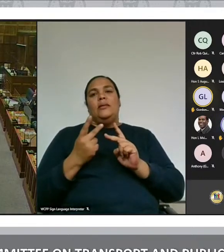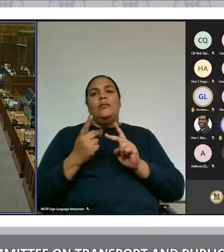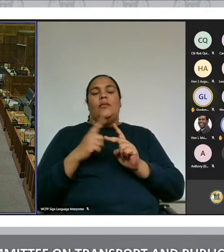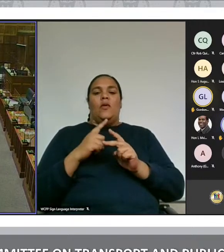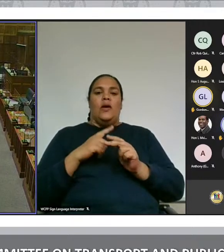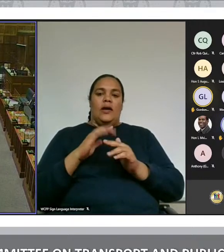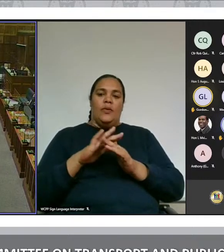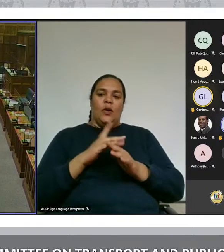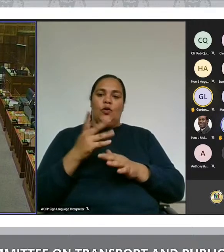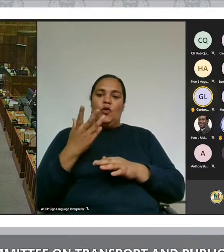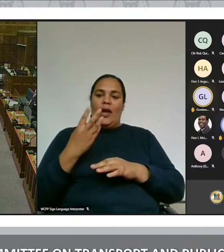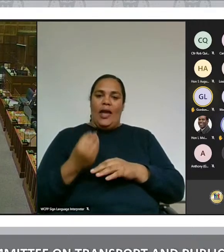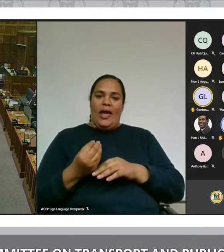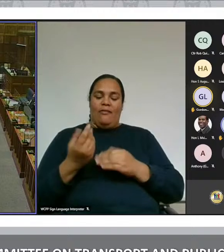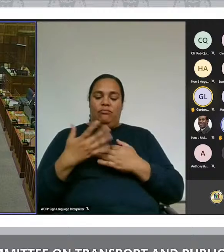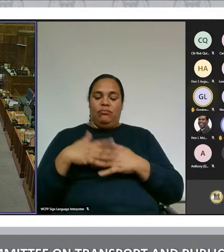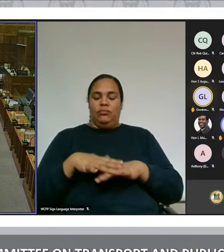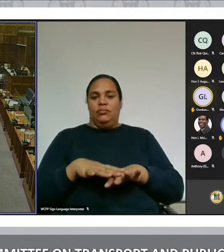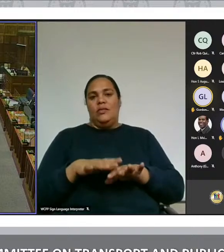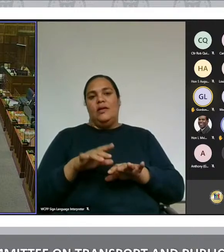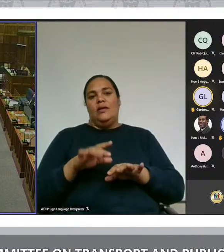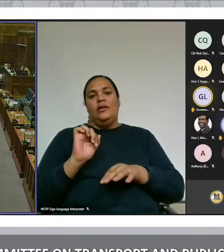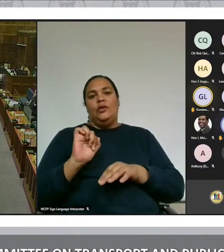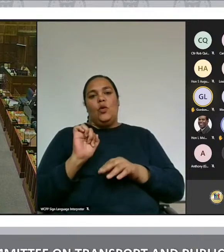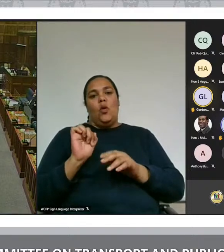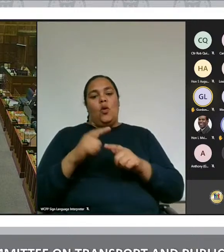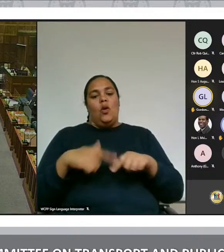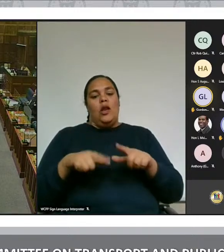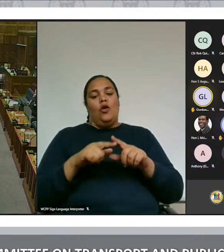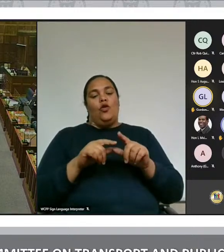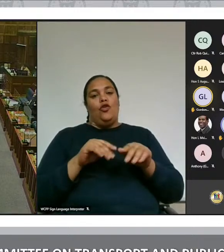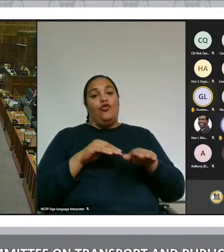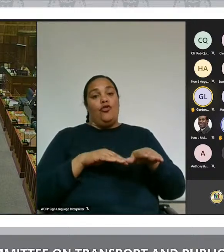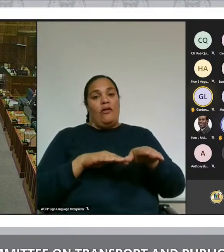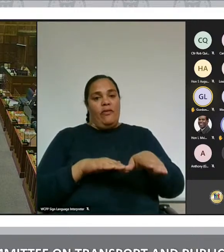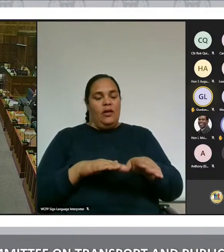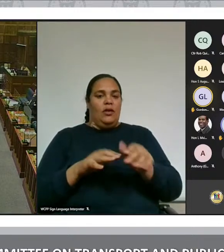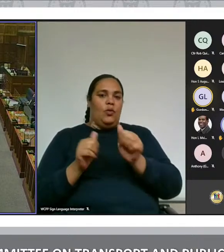because you sit with an integration of the local traffic with the